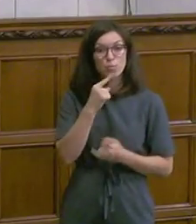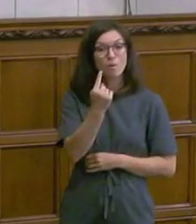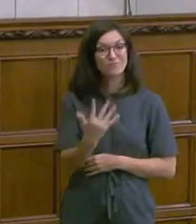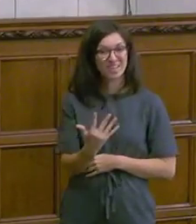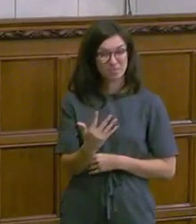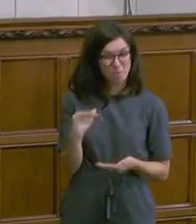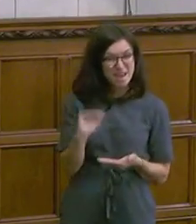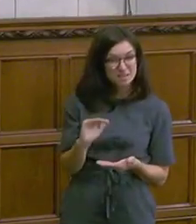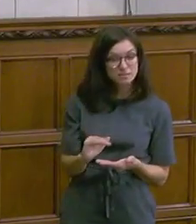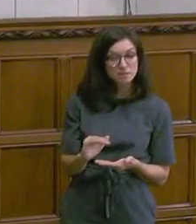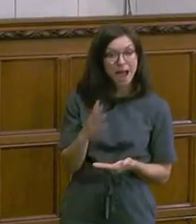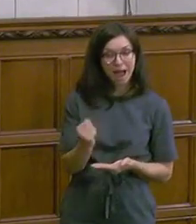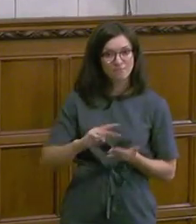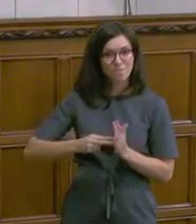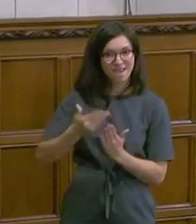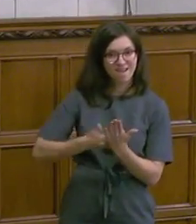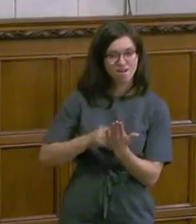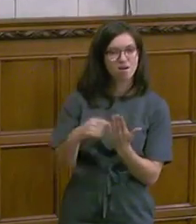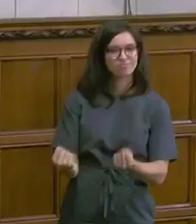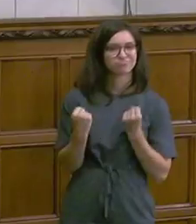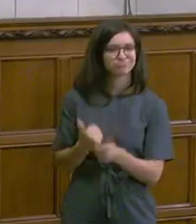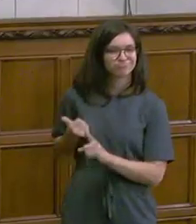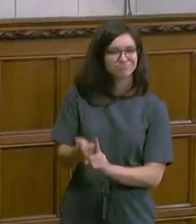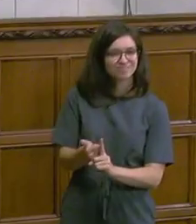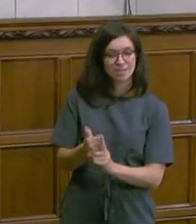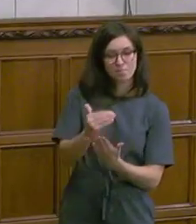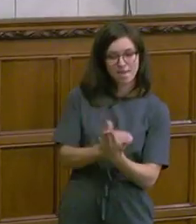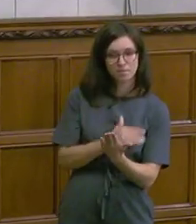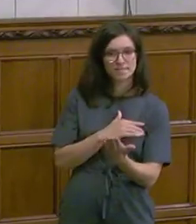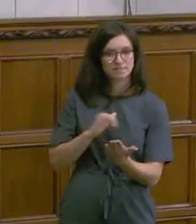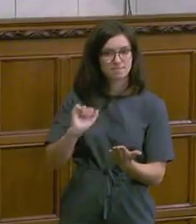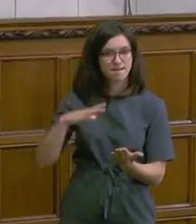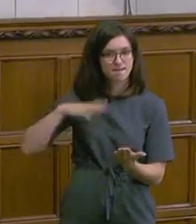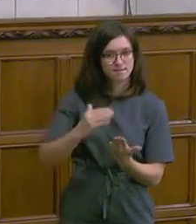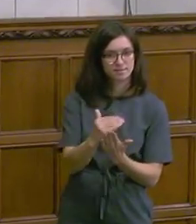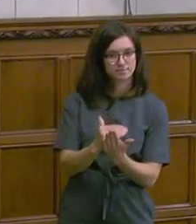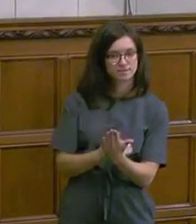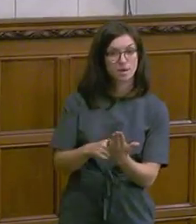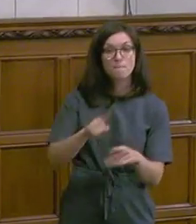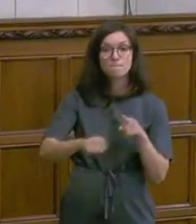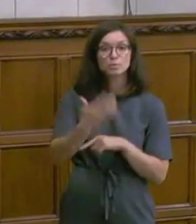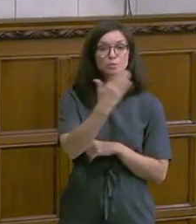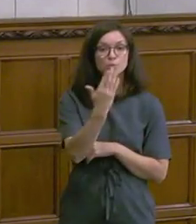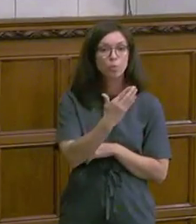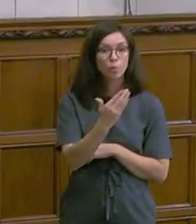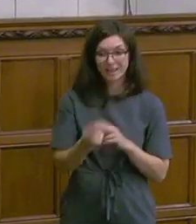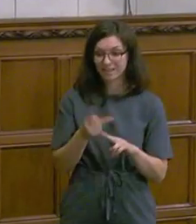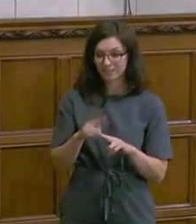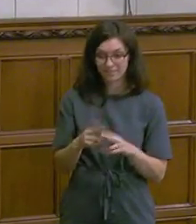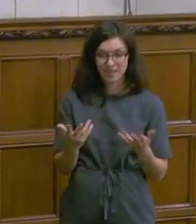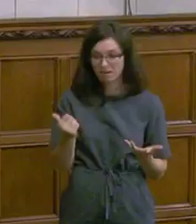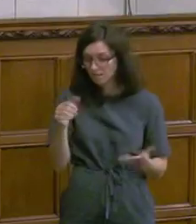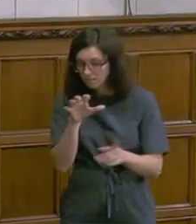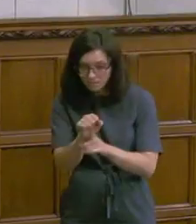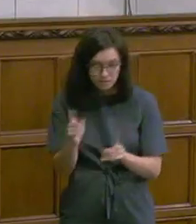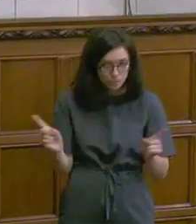children have a plan which sets out their supported needs. And of course, most schools do not have the knowledge or skills to support the children